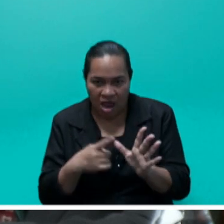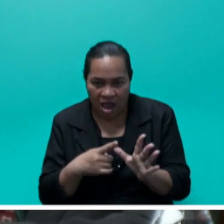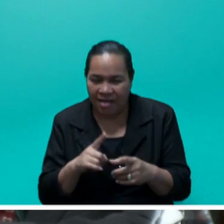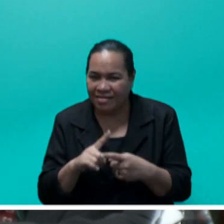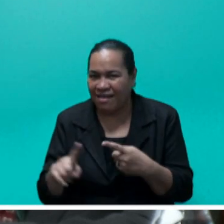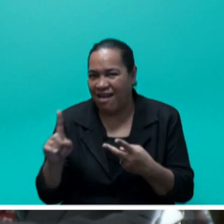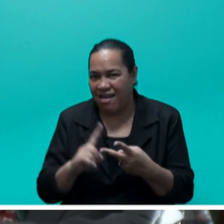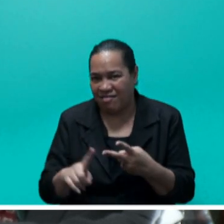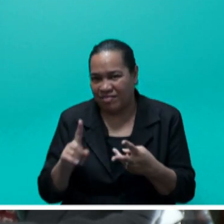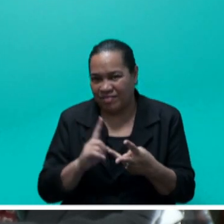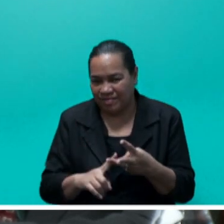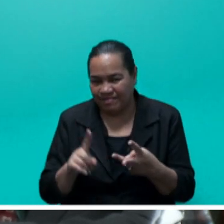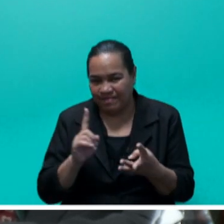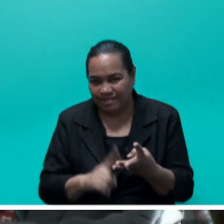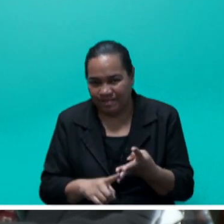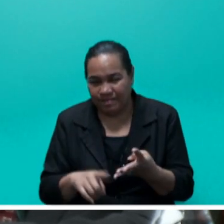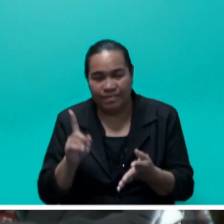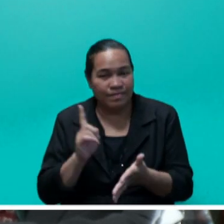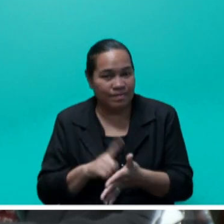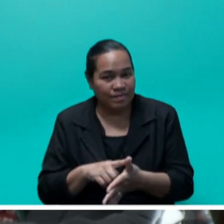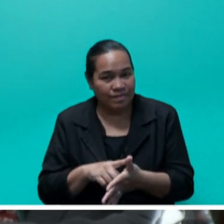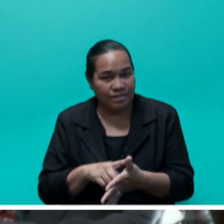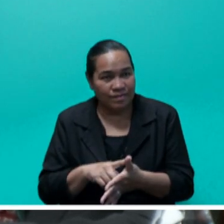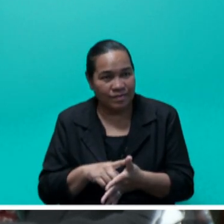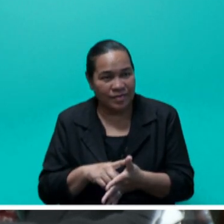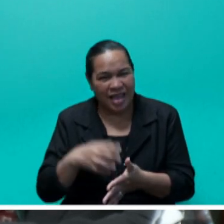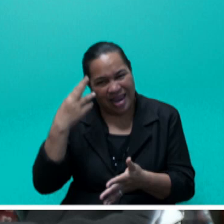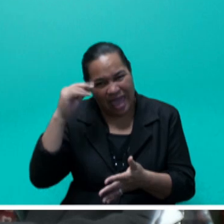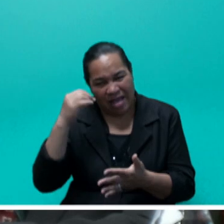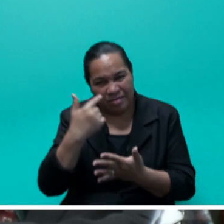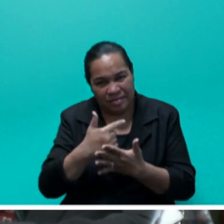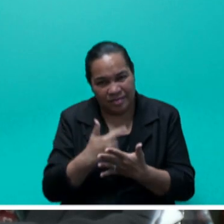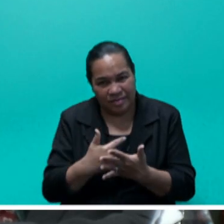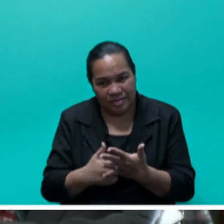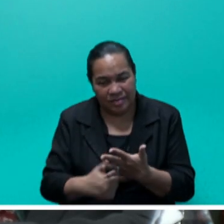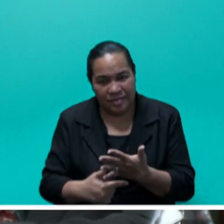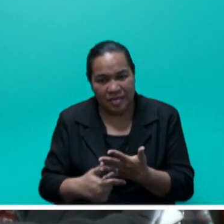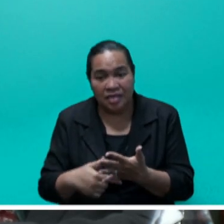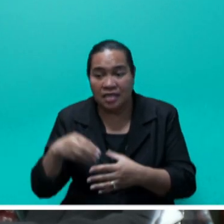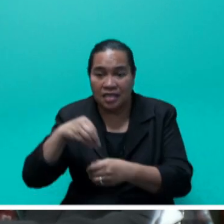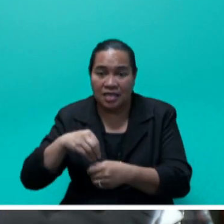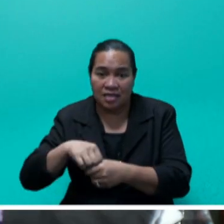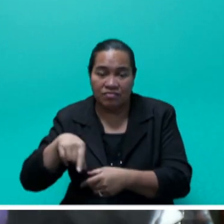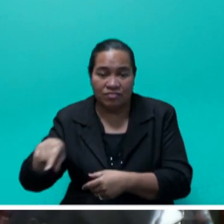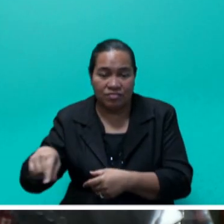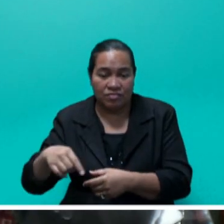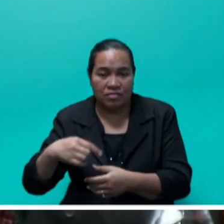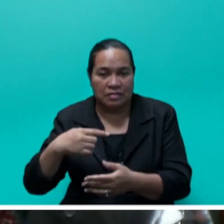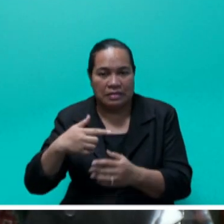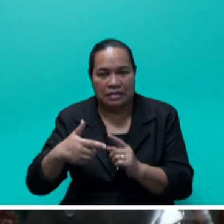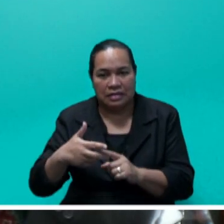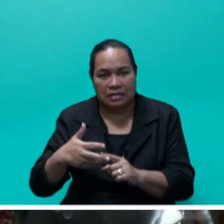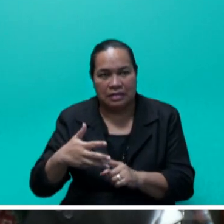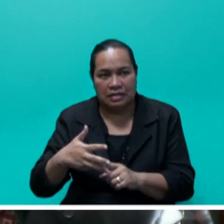Charan, Mr. Vinesh Chandra, Mrs. Yvonne Langilevu, Mr. Selwanand, Ms. Shivali Kashyap, and